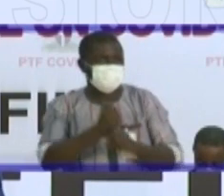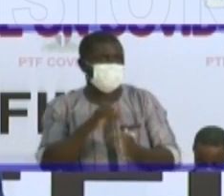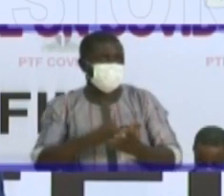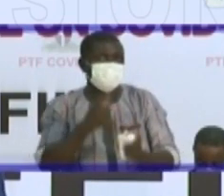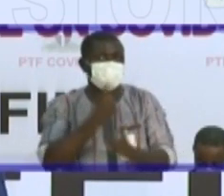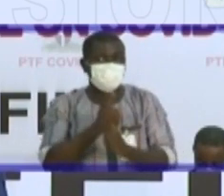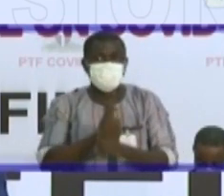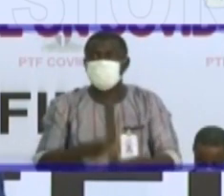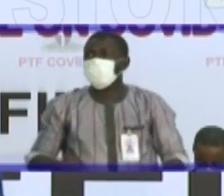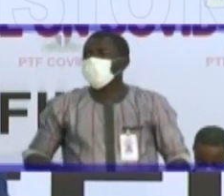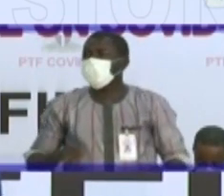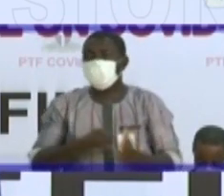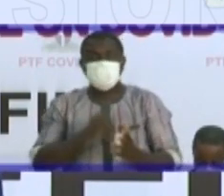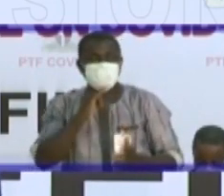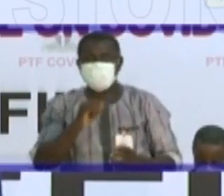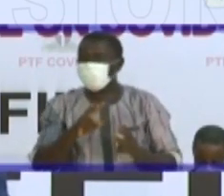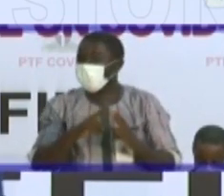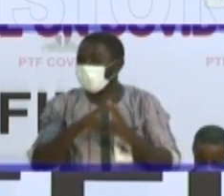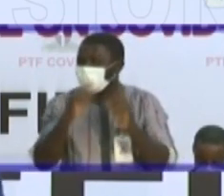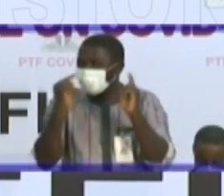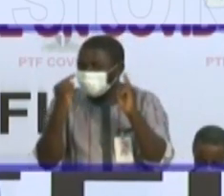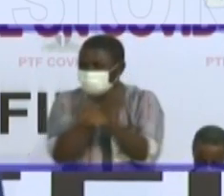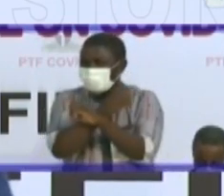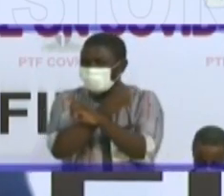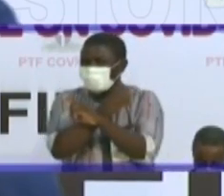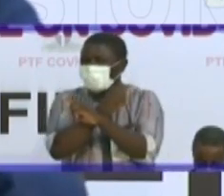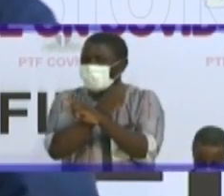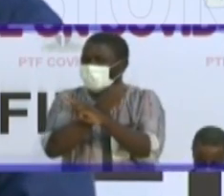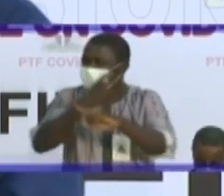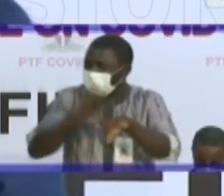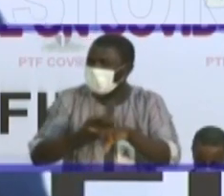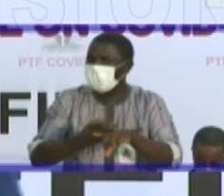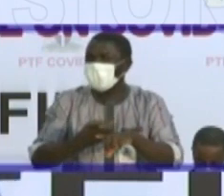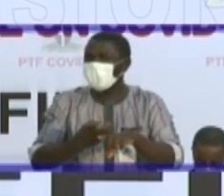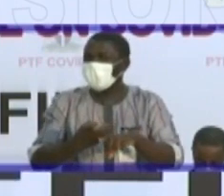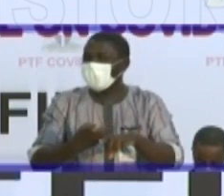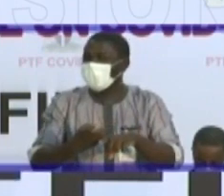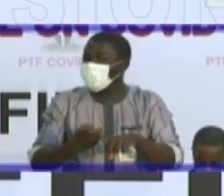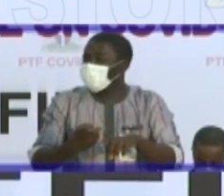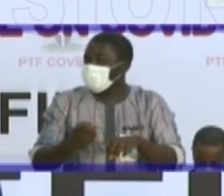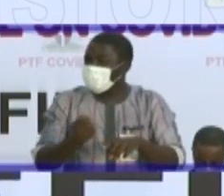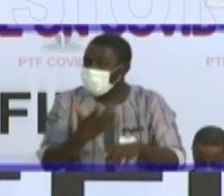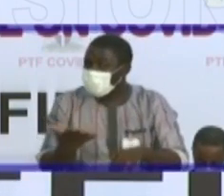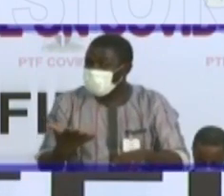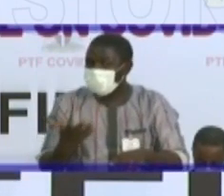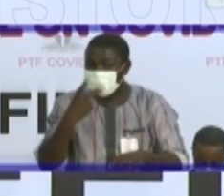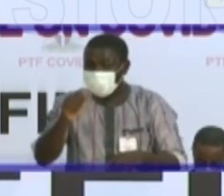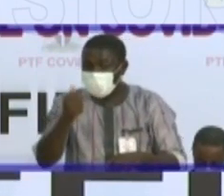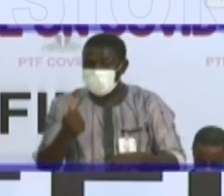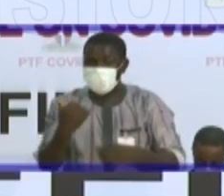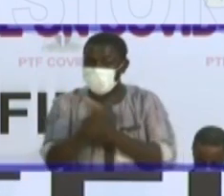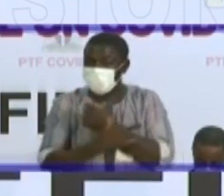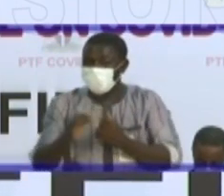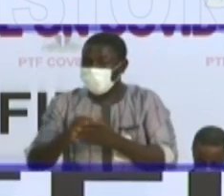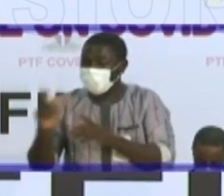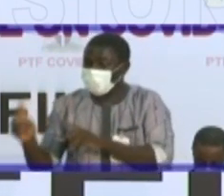know. It's such a delicate exercise. I mean, we've seen with some of the other countries who have been evacuating